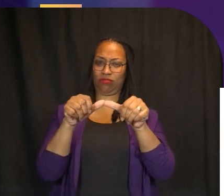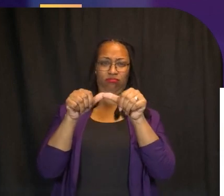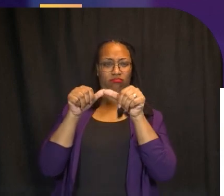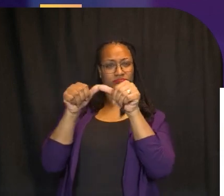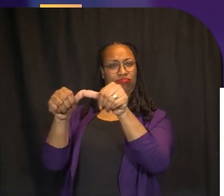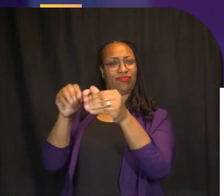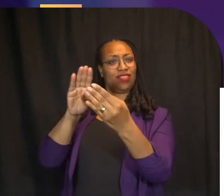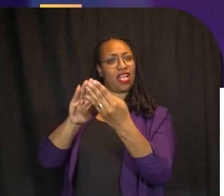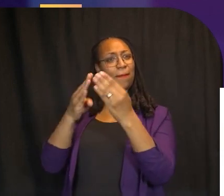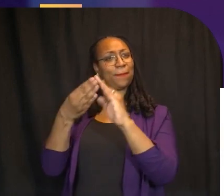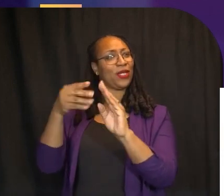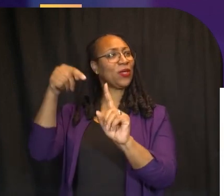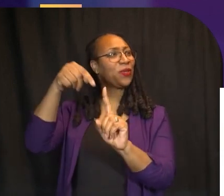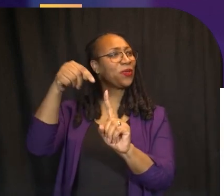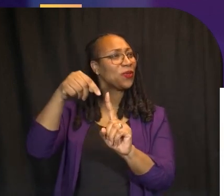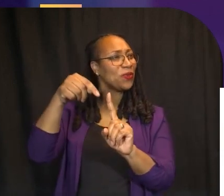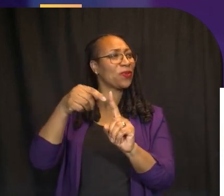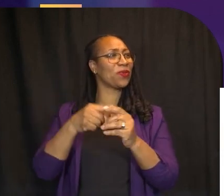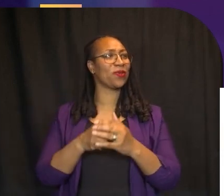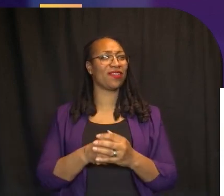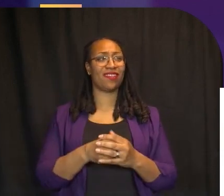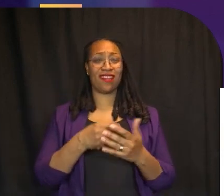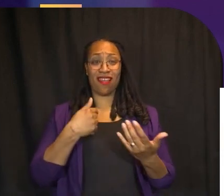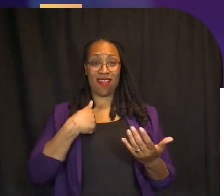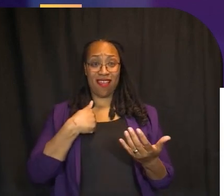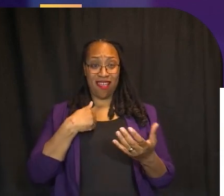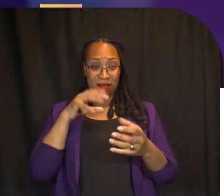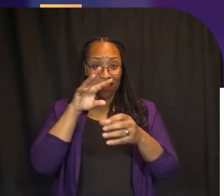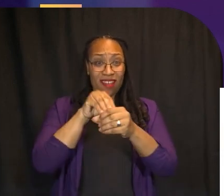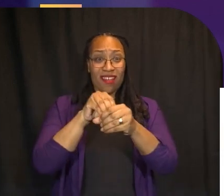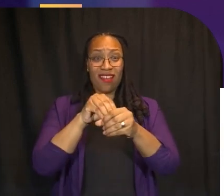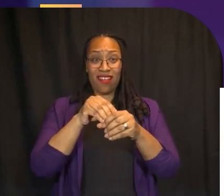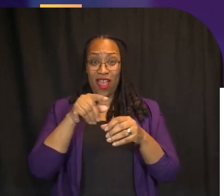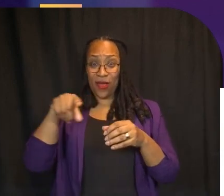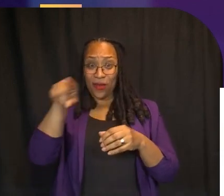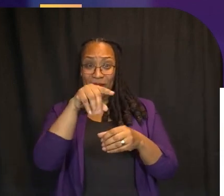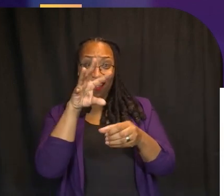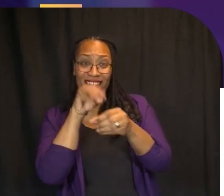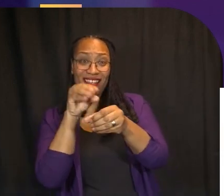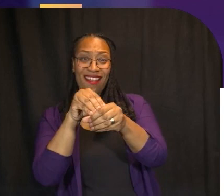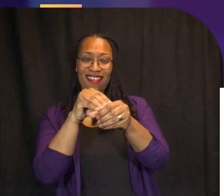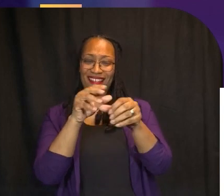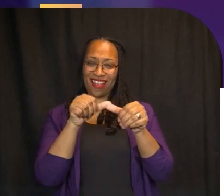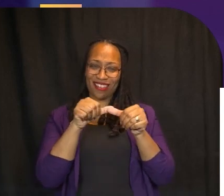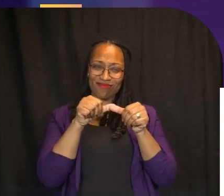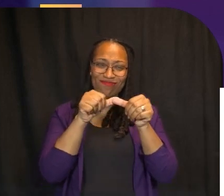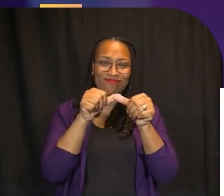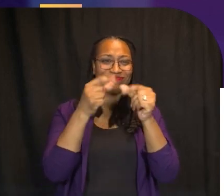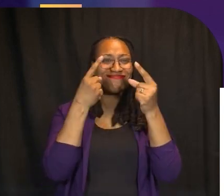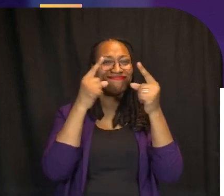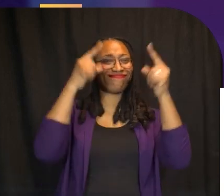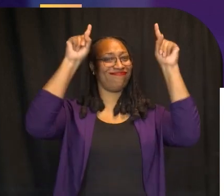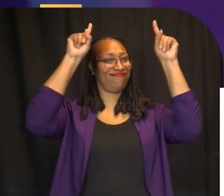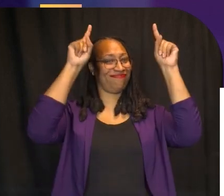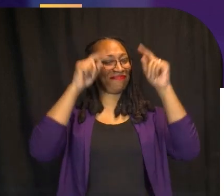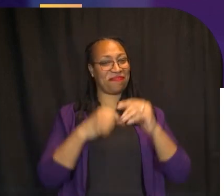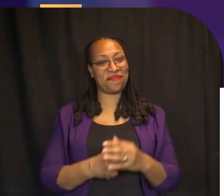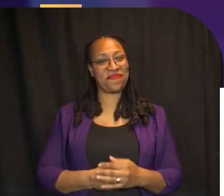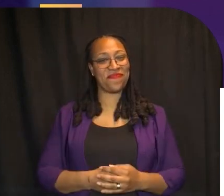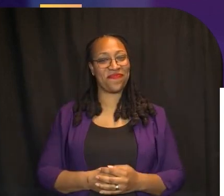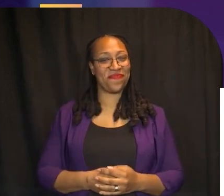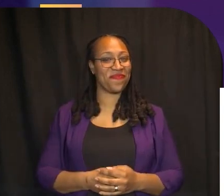and inclusive workplace. Now, I want to introduce one of our longtime